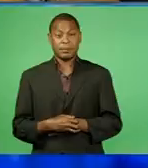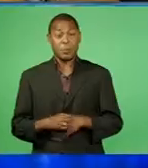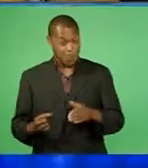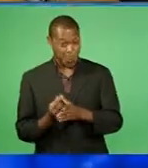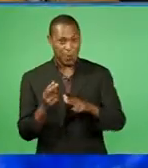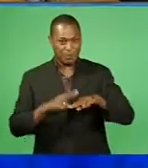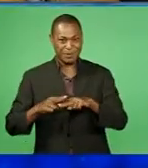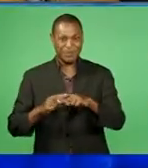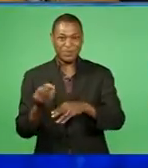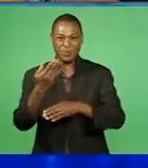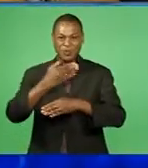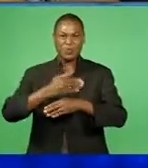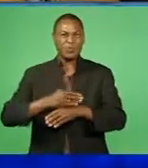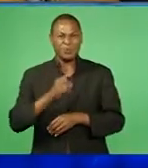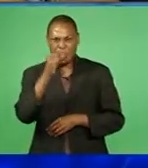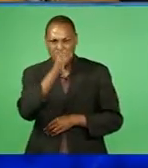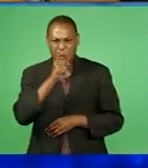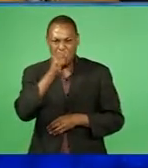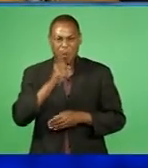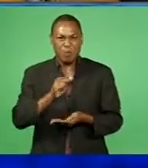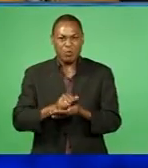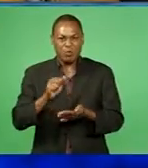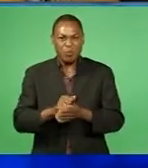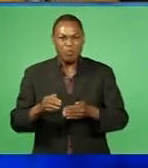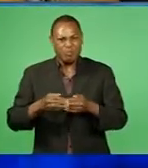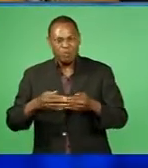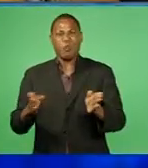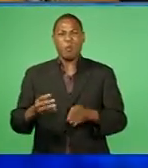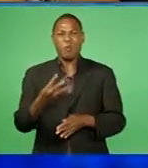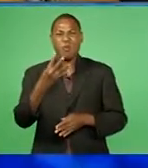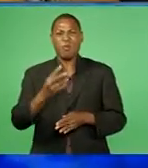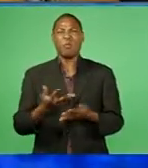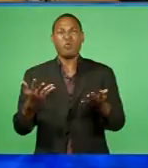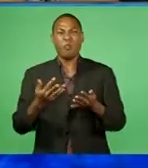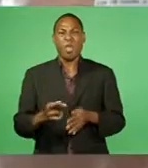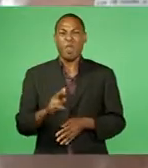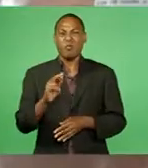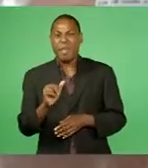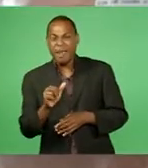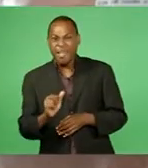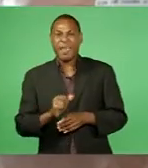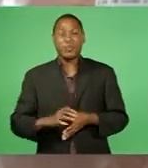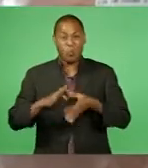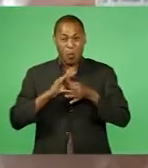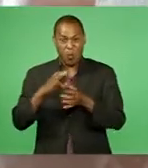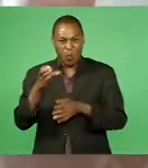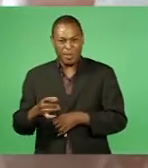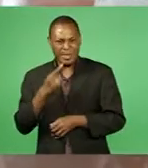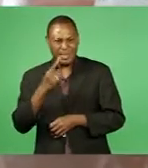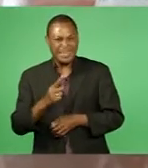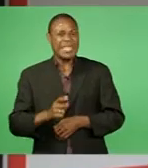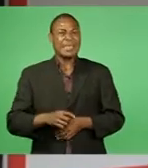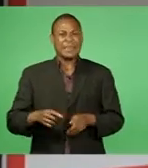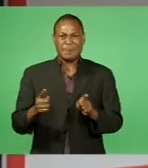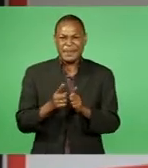In growing Fiji tonight, Wunderpark has opened its 4th pork shop in Raki. Owner Simon Cole says this is to meet the demand